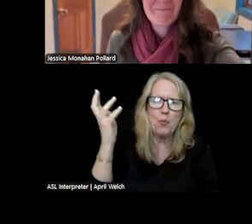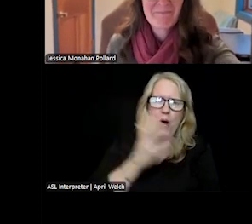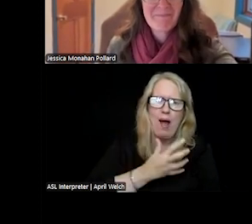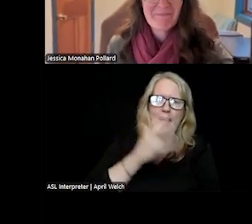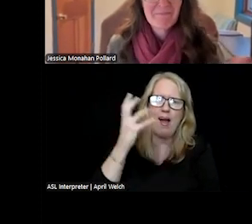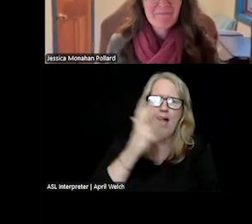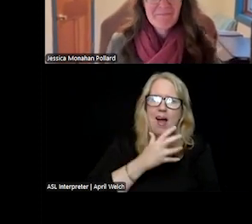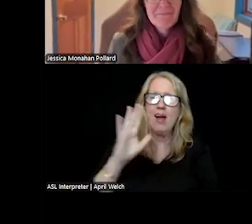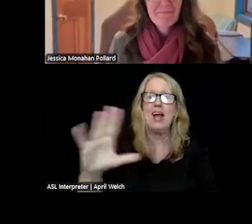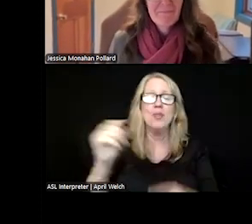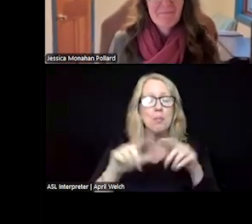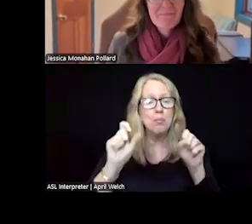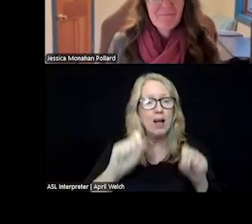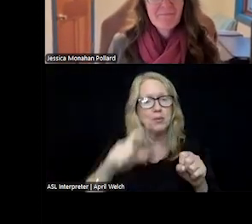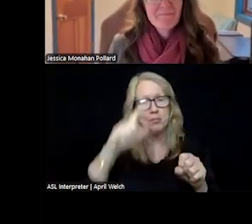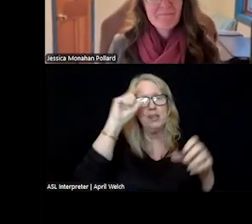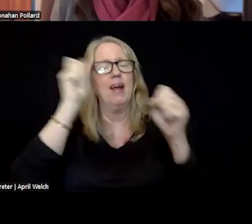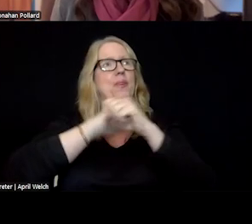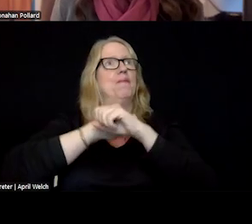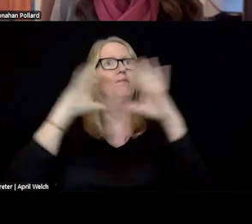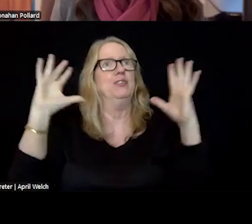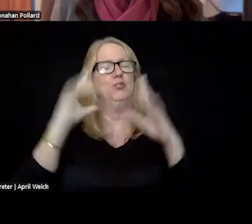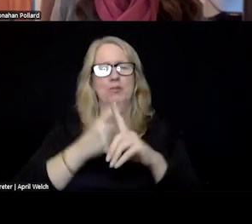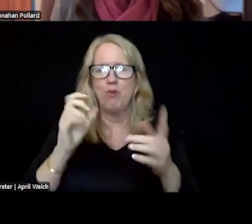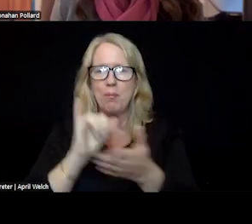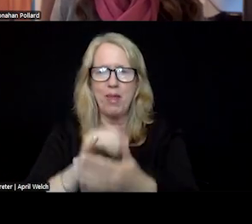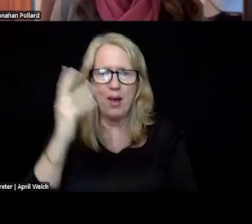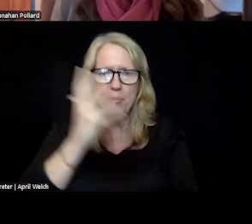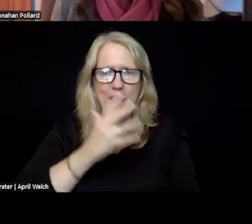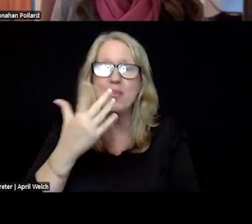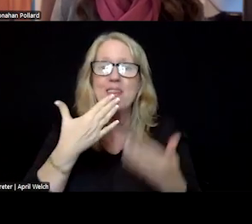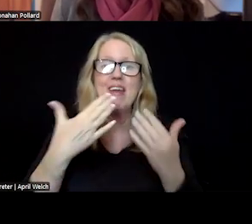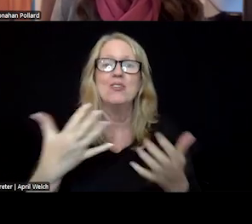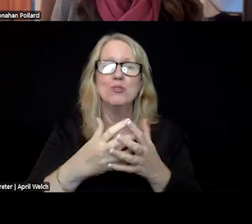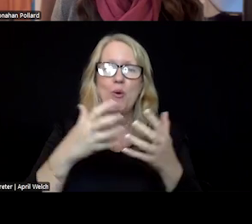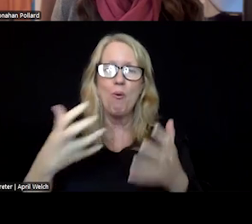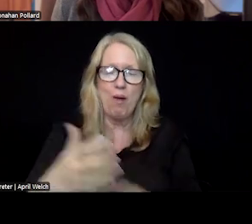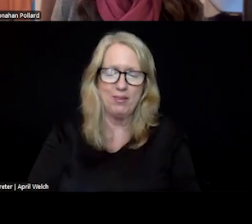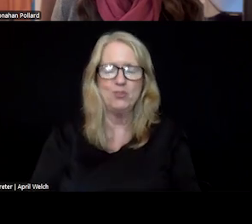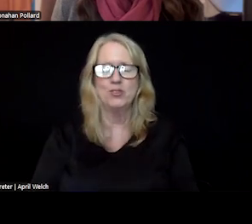the possibility and the vision that could come out of that. So thank you so much for sharing.